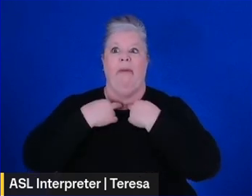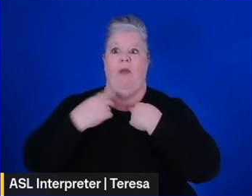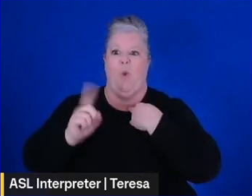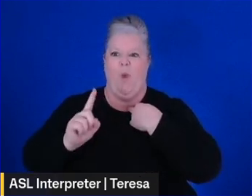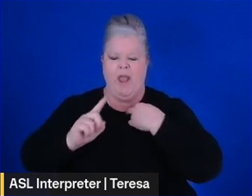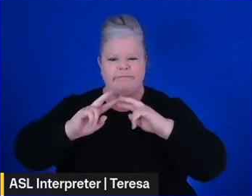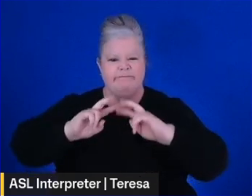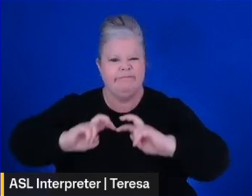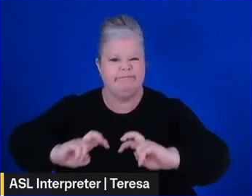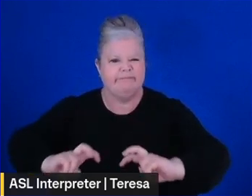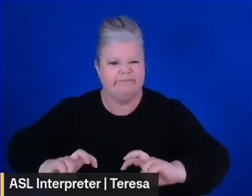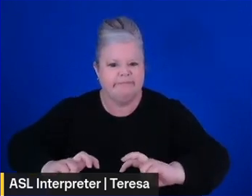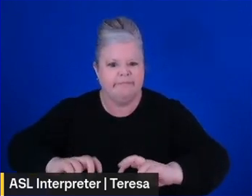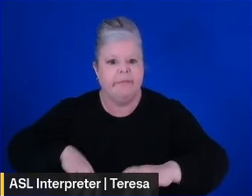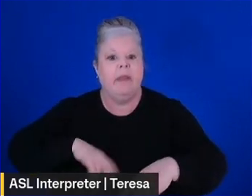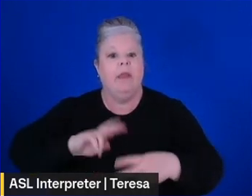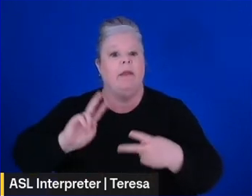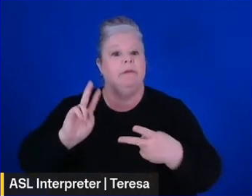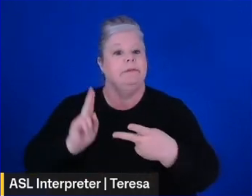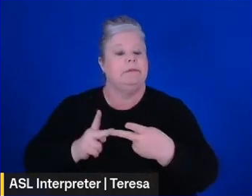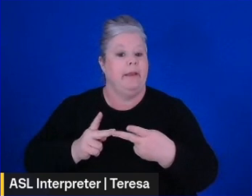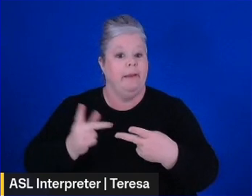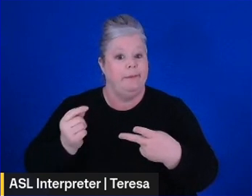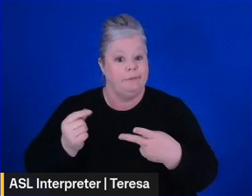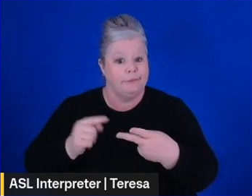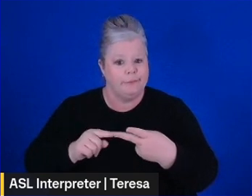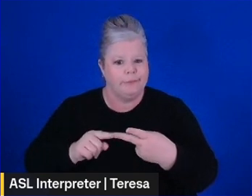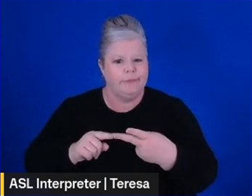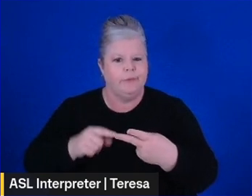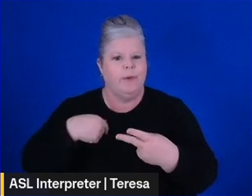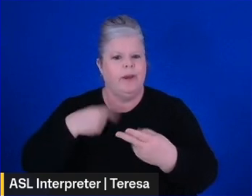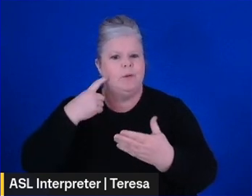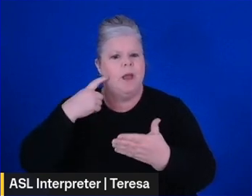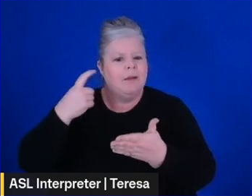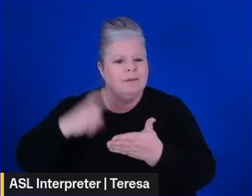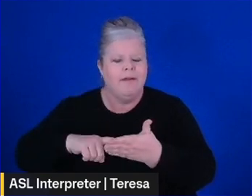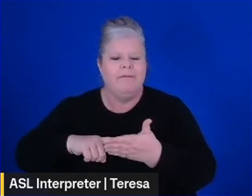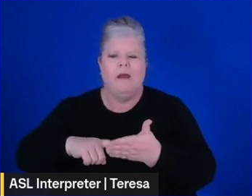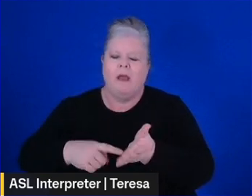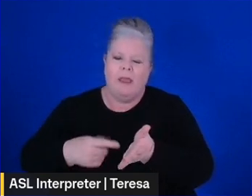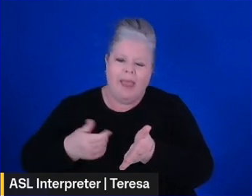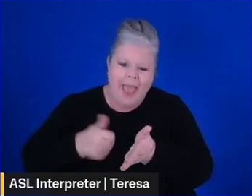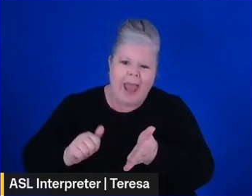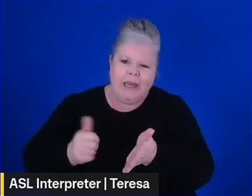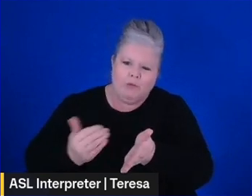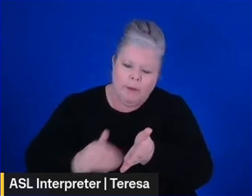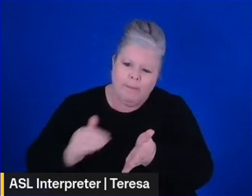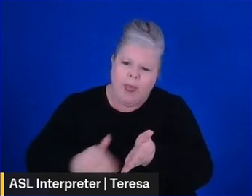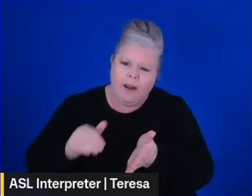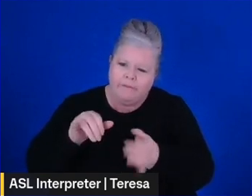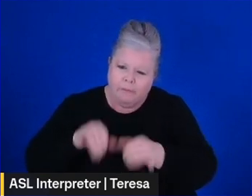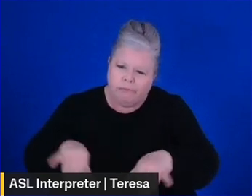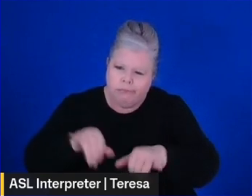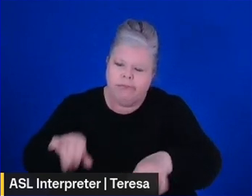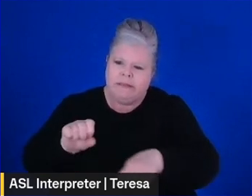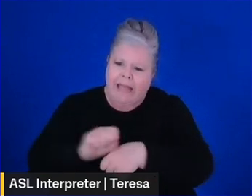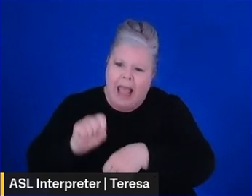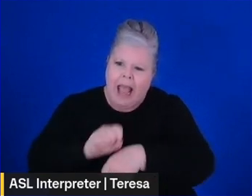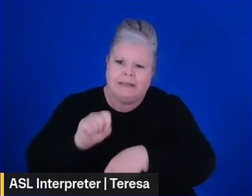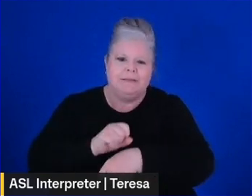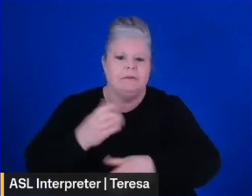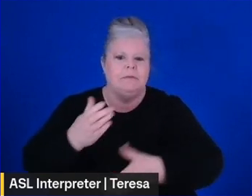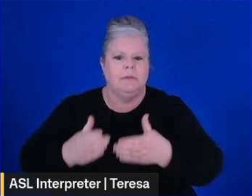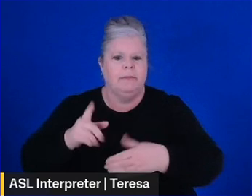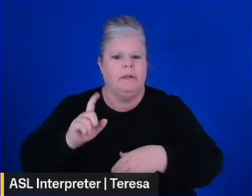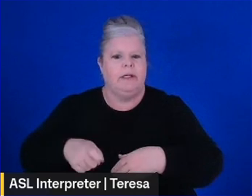Second one is to identify repetitive tasks that could benefit from standardization.